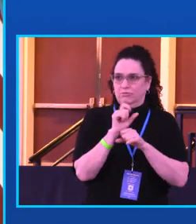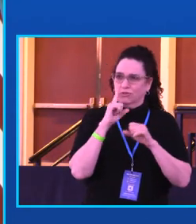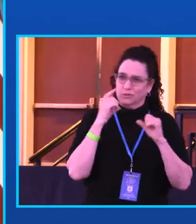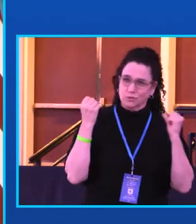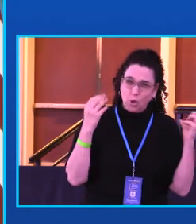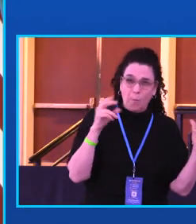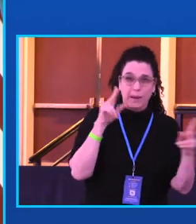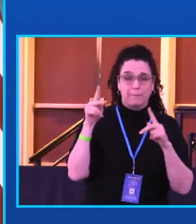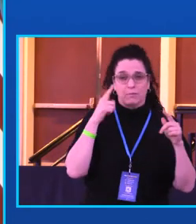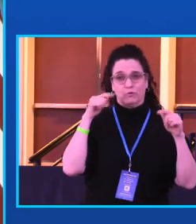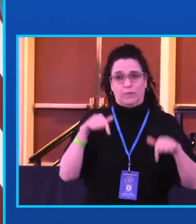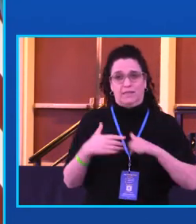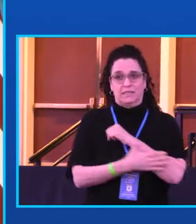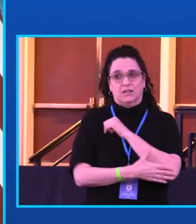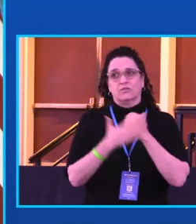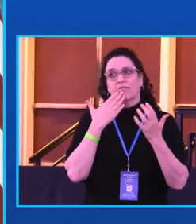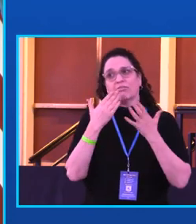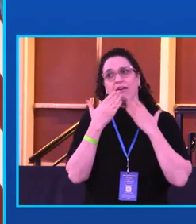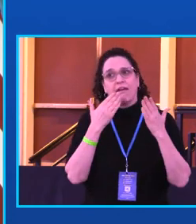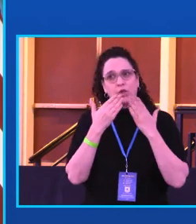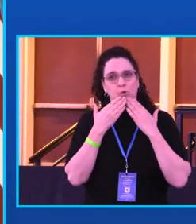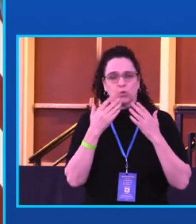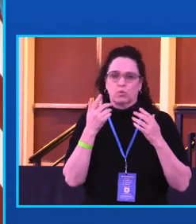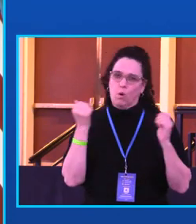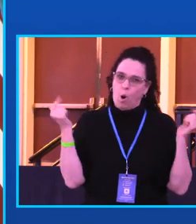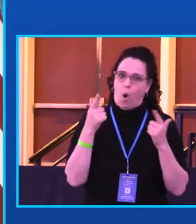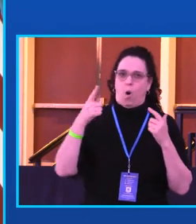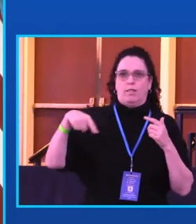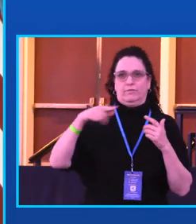in our country. So thank you all. Thank you.